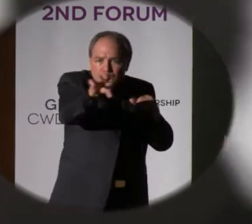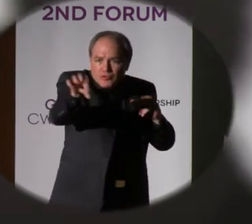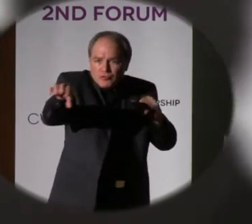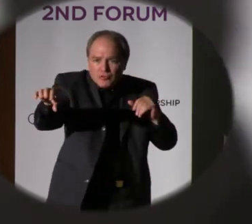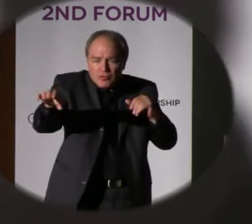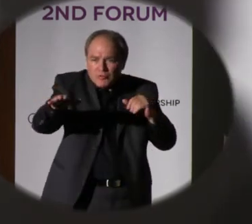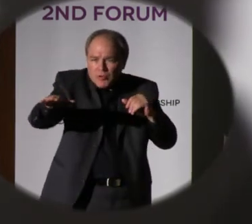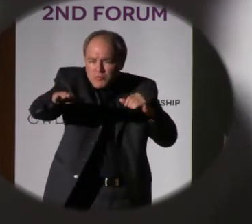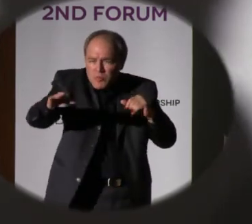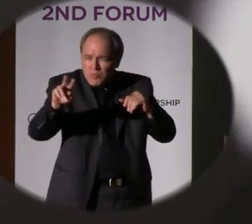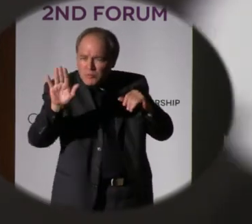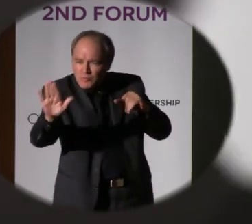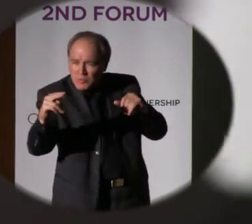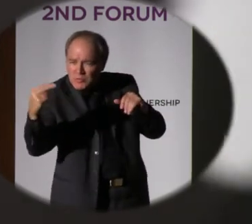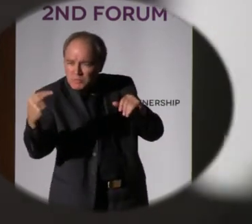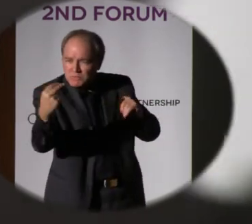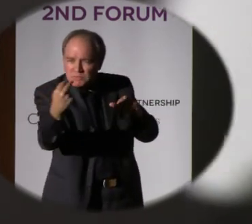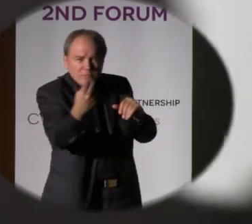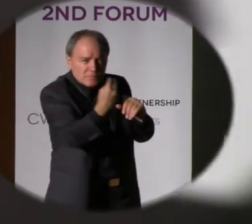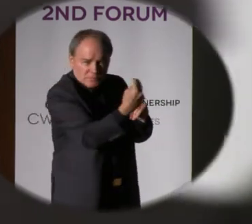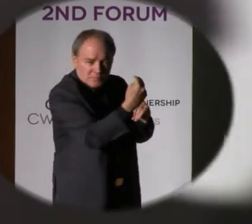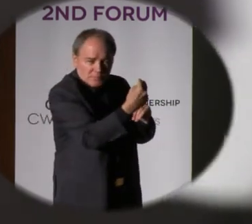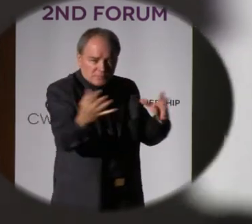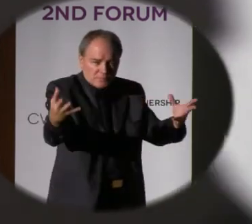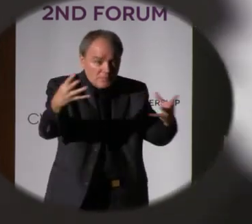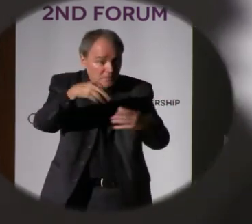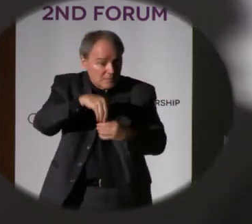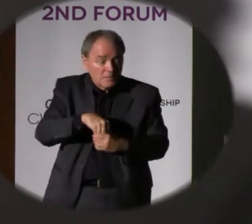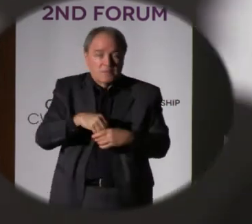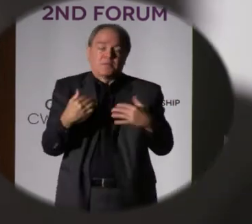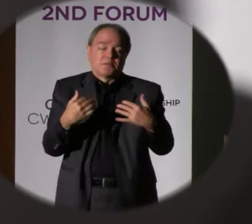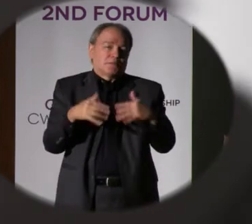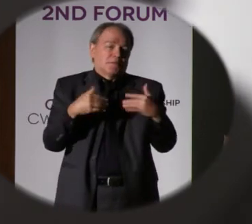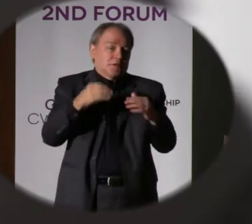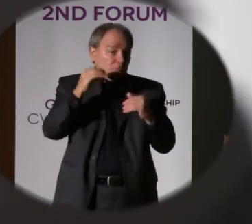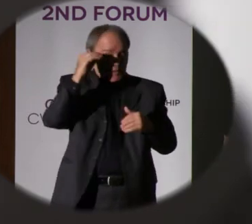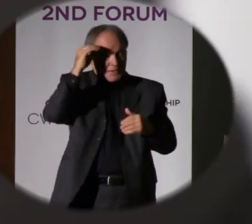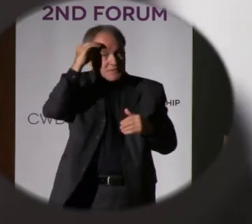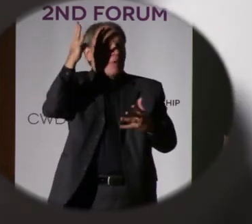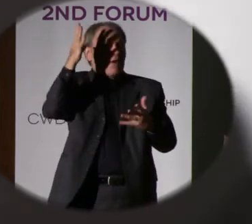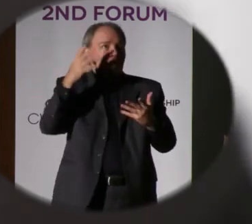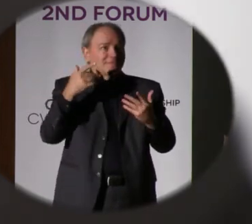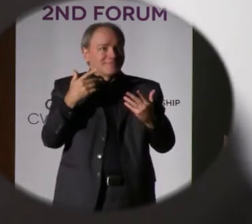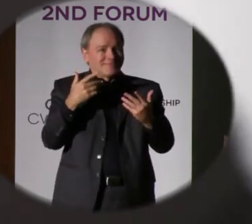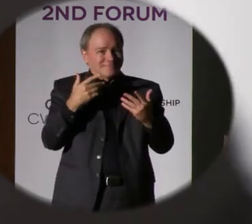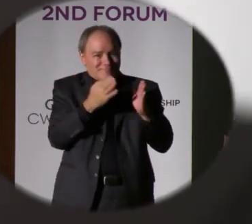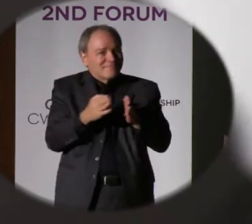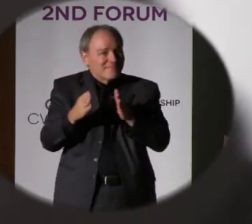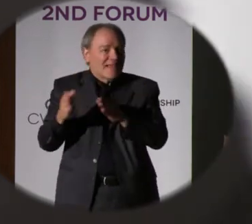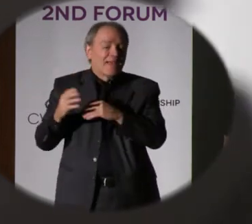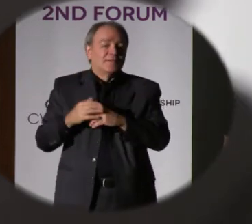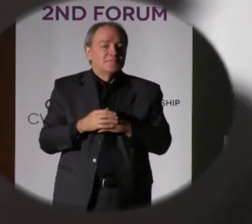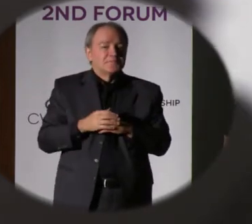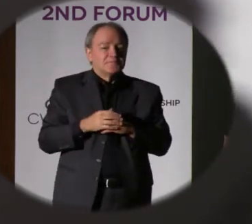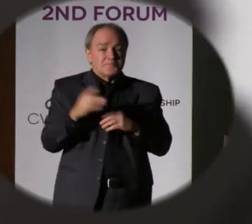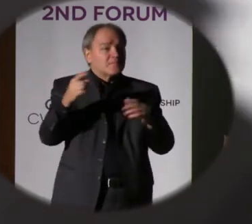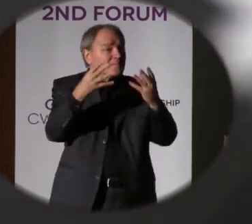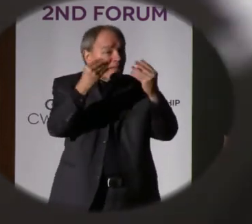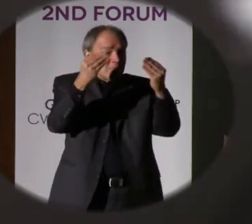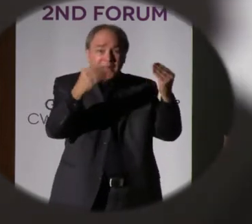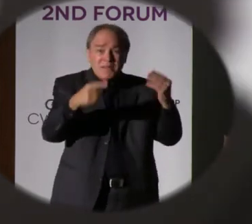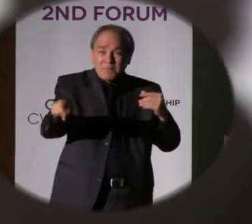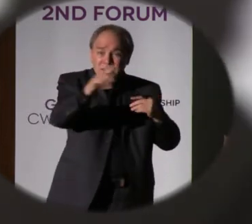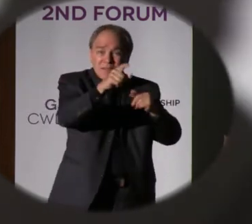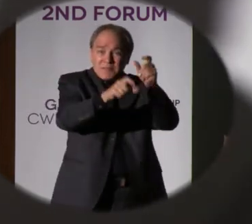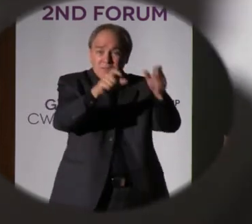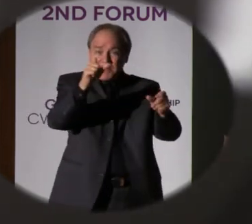local perspective as well. And I think that part of the reason that there's been such buy-in has been that there's been so many people working